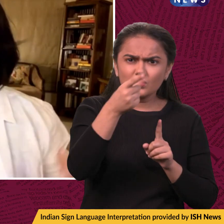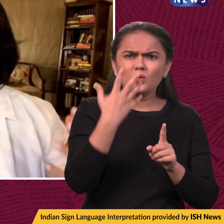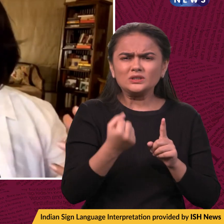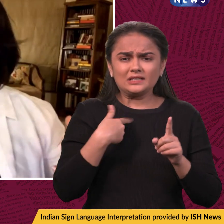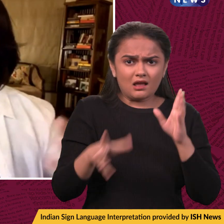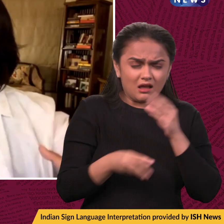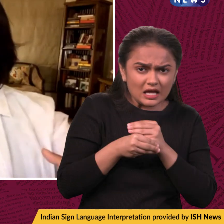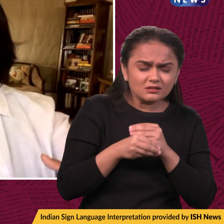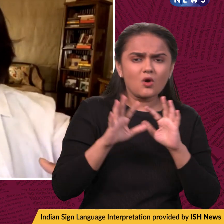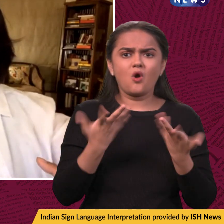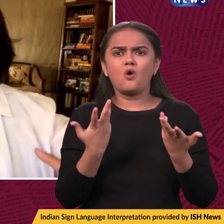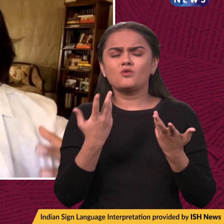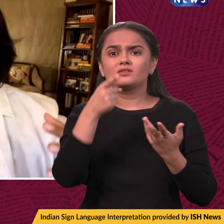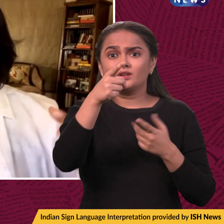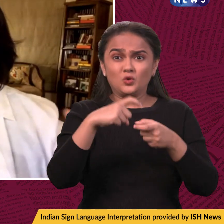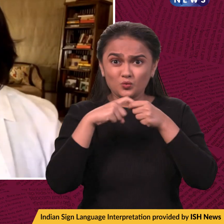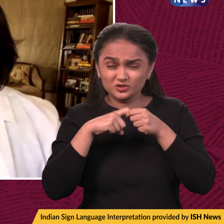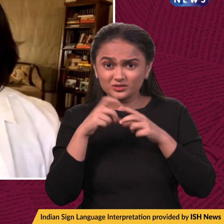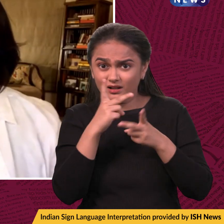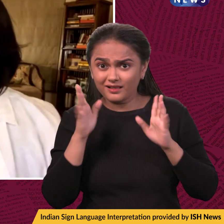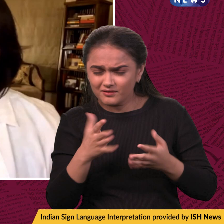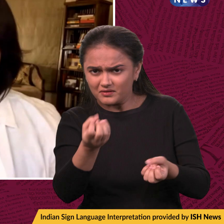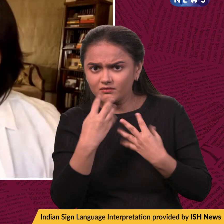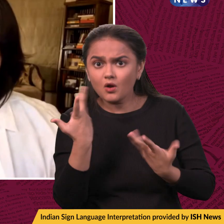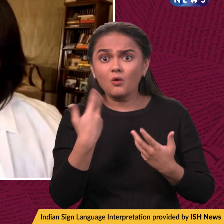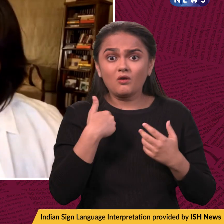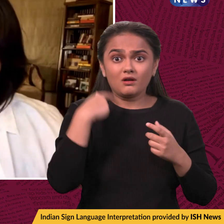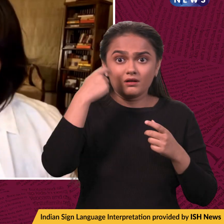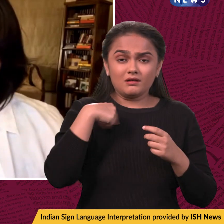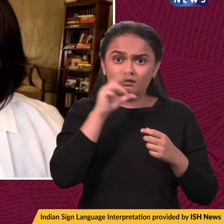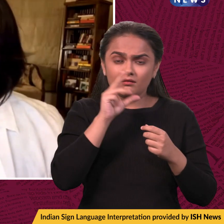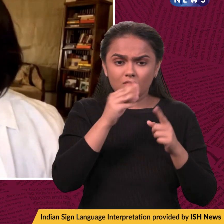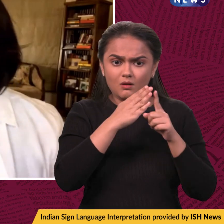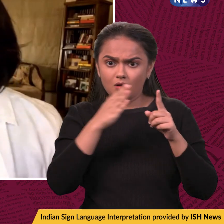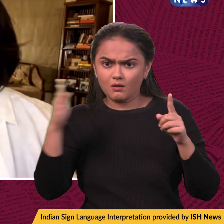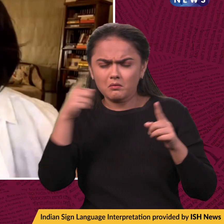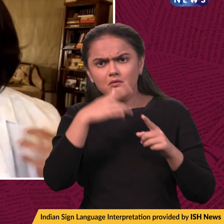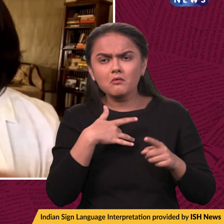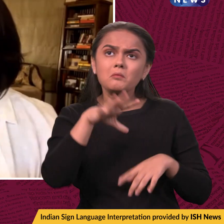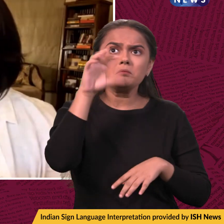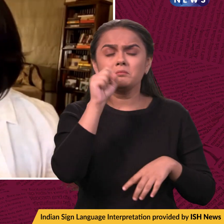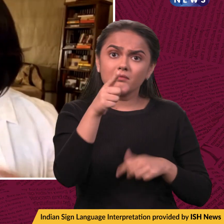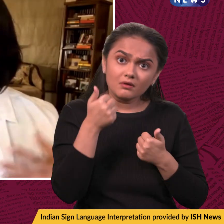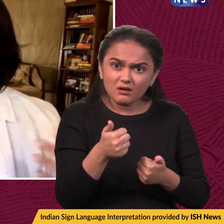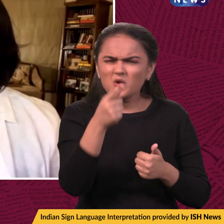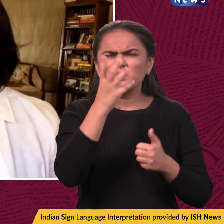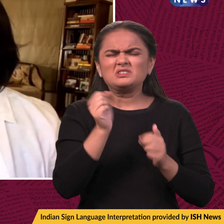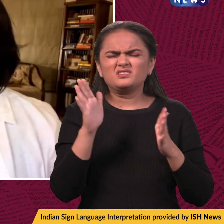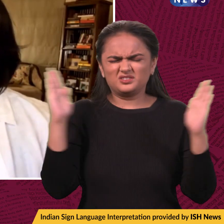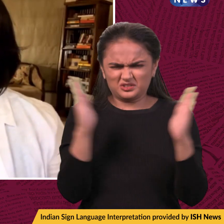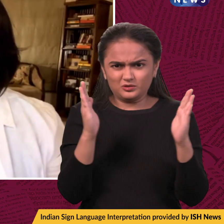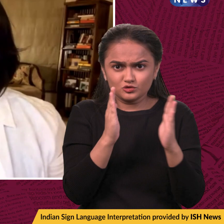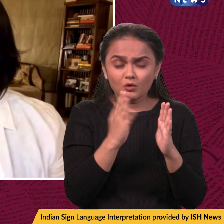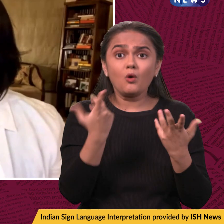add, here's a question for you today. Are you comfortable with the length or the duration of this bulletin? Would you like it to be shorter? Would you like it to